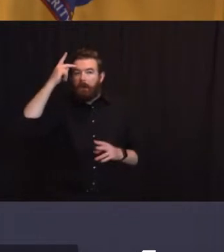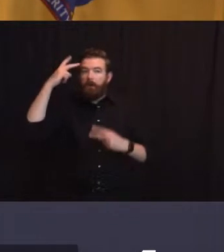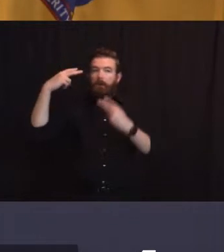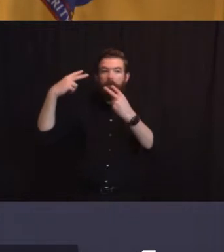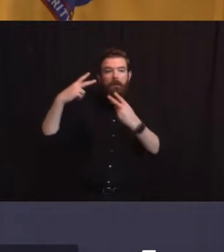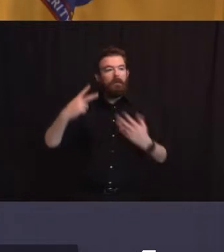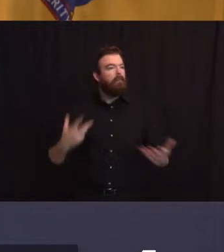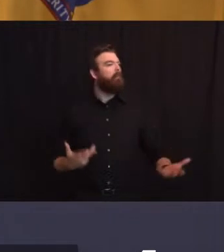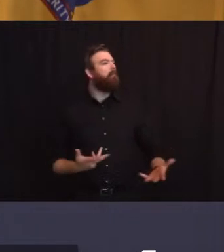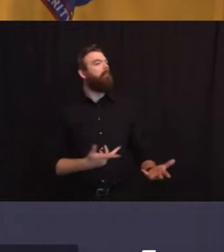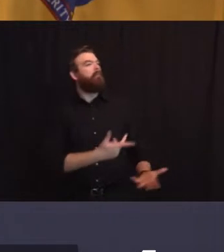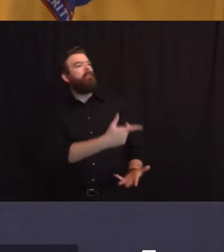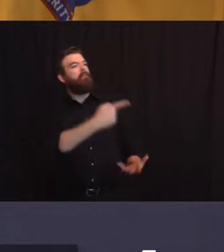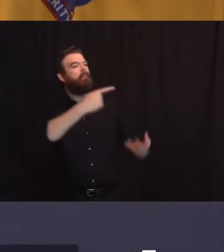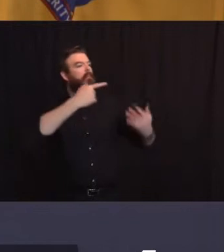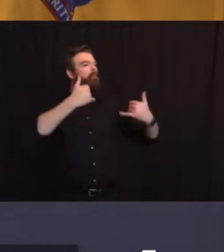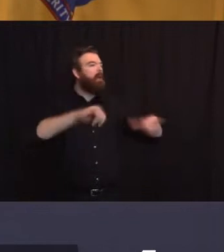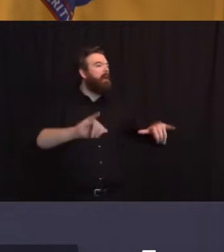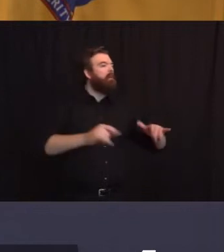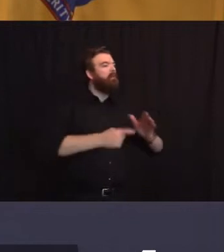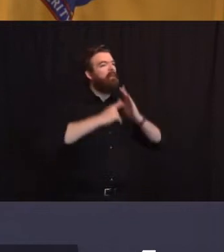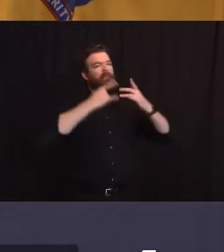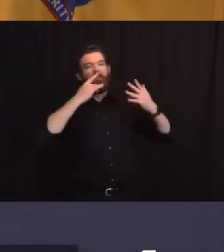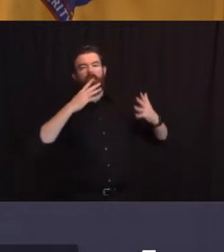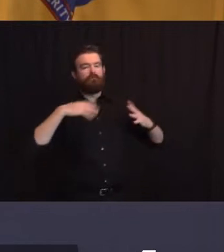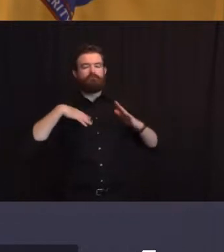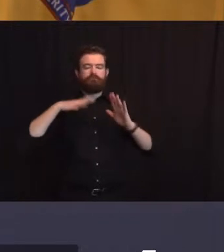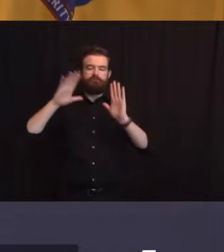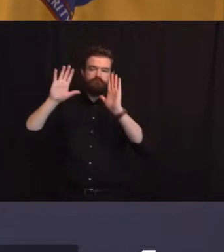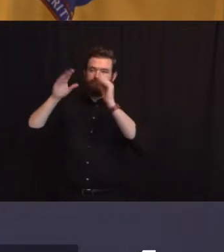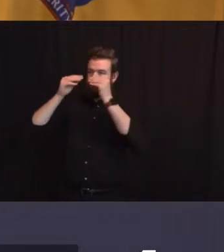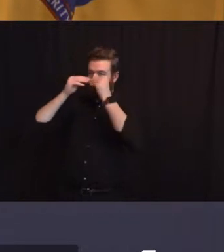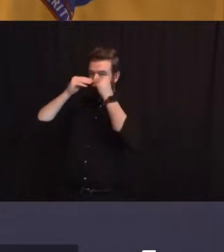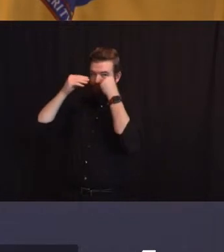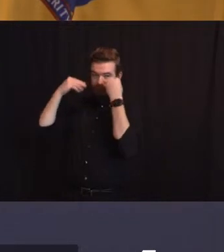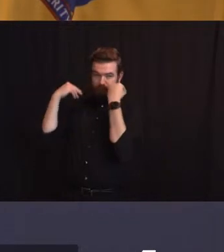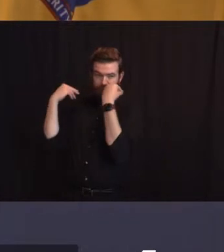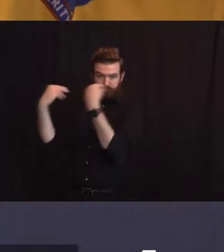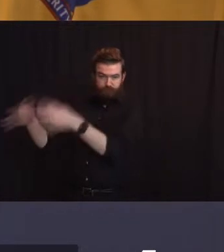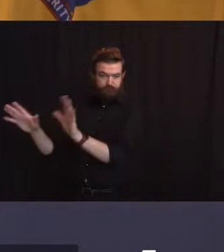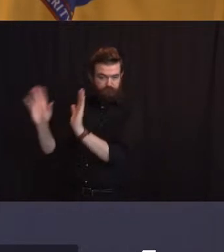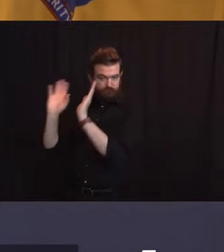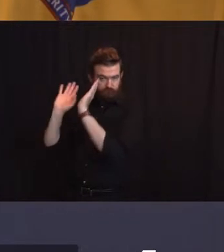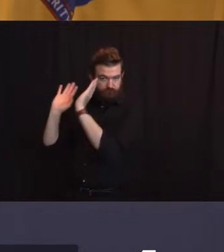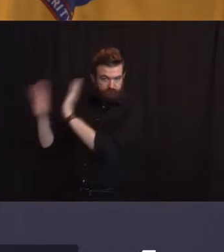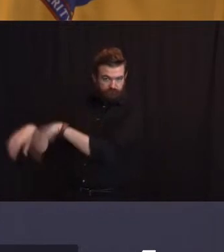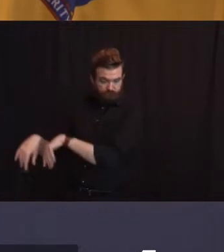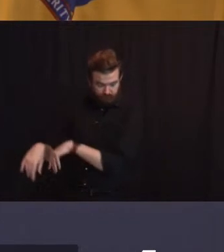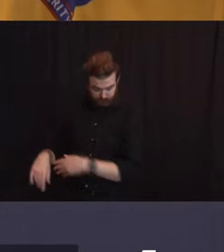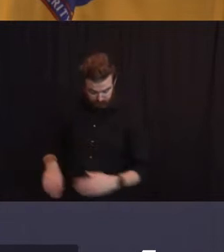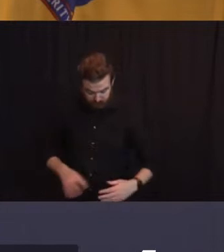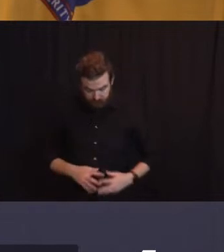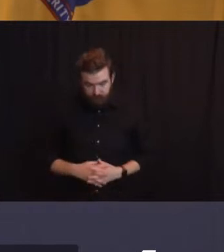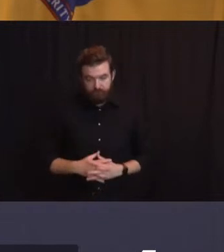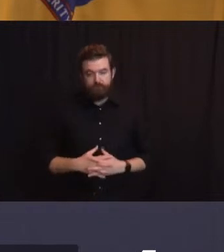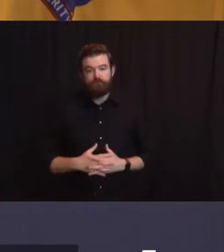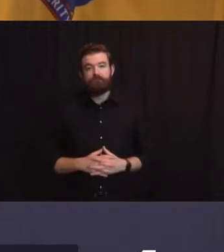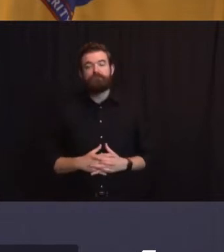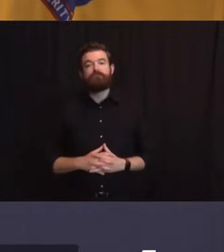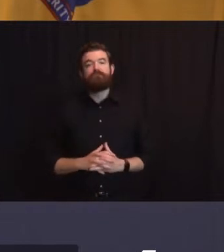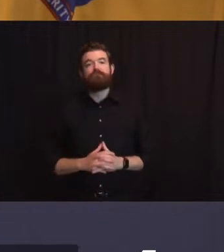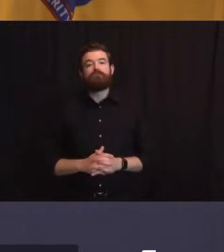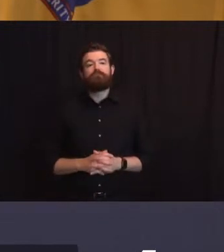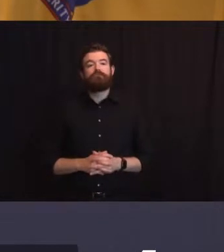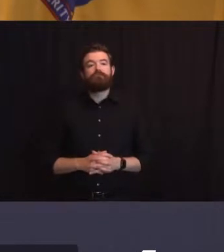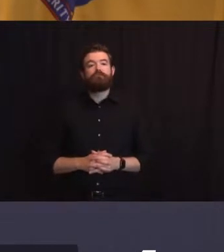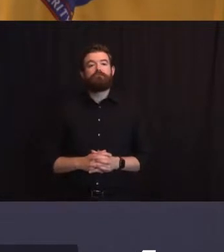Keeping people alive is our obsession. I would just say this, and I'm glad you asked it.